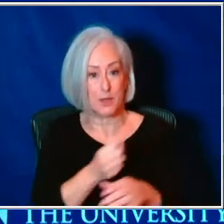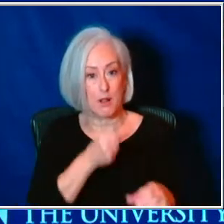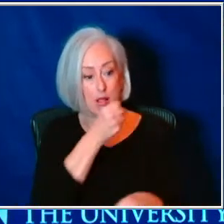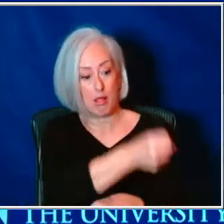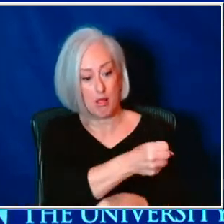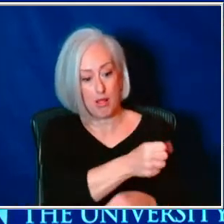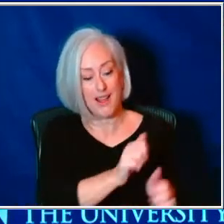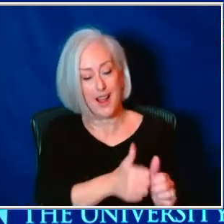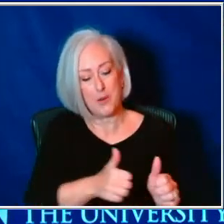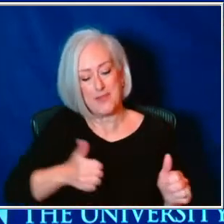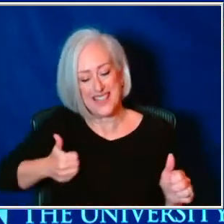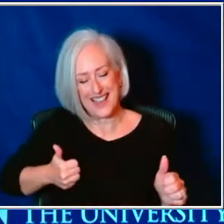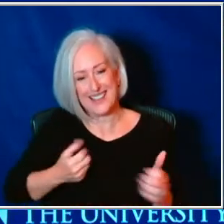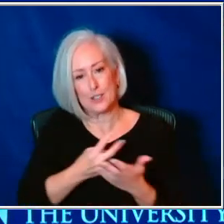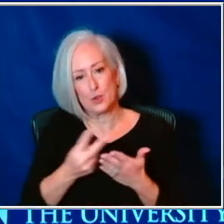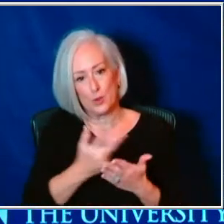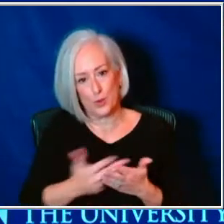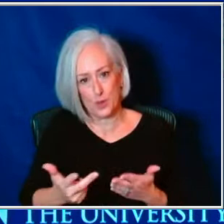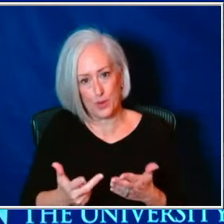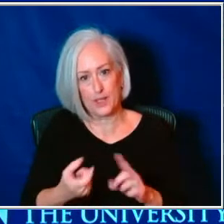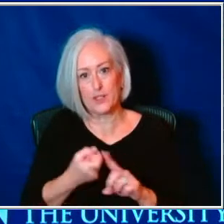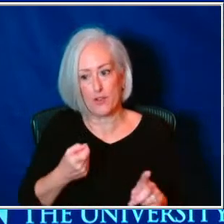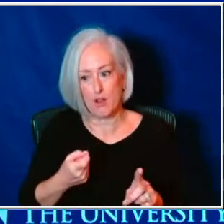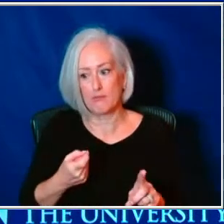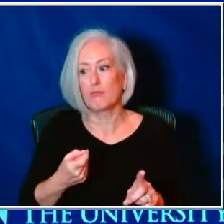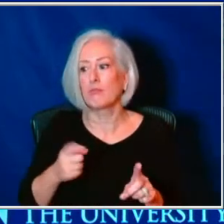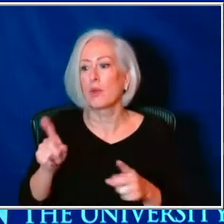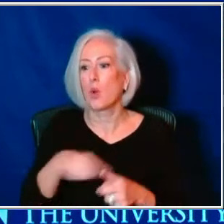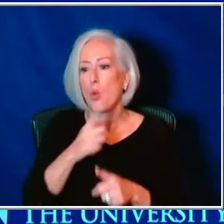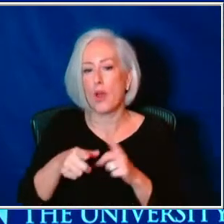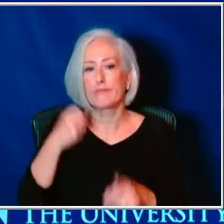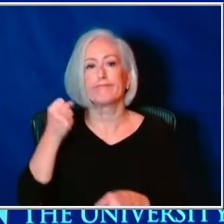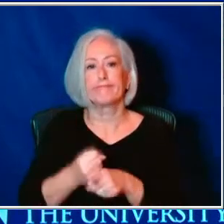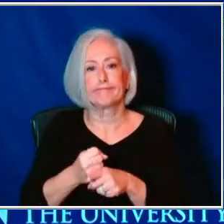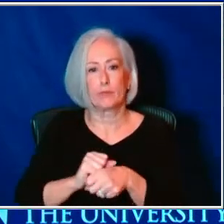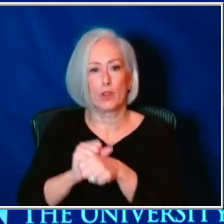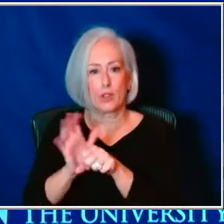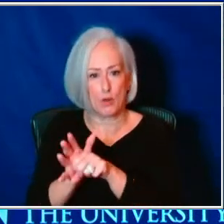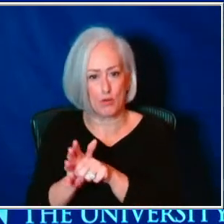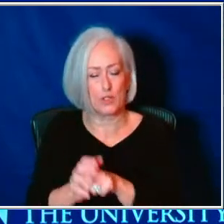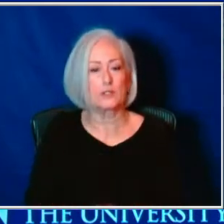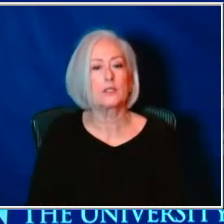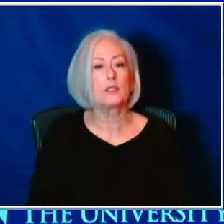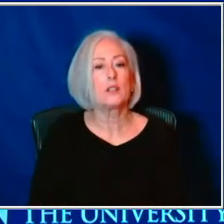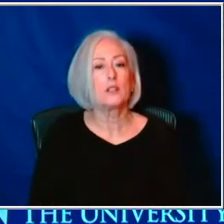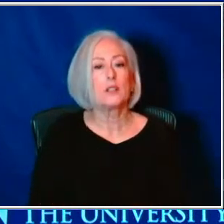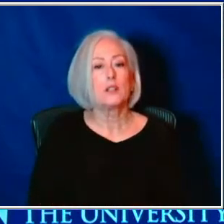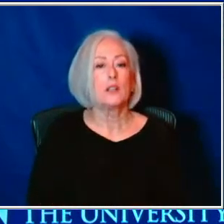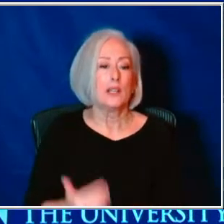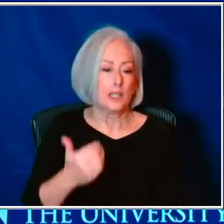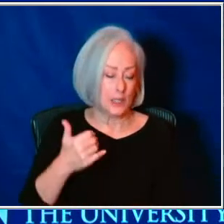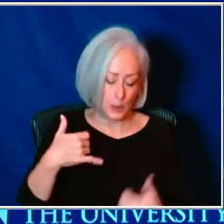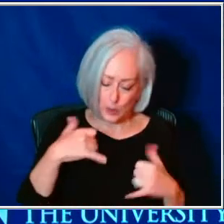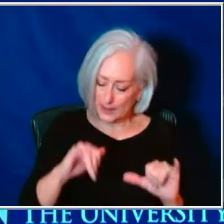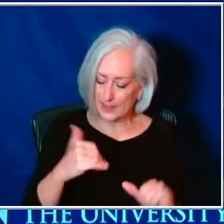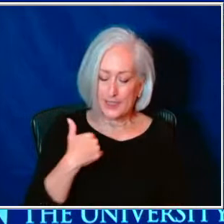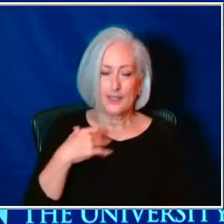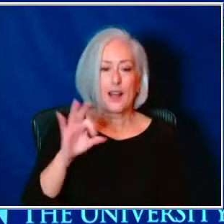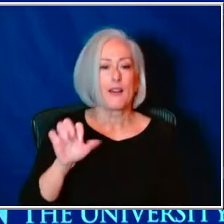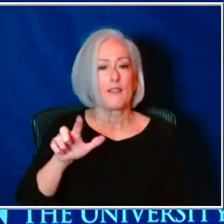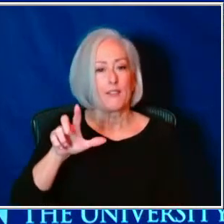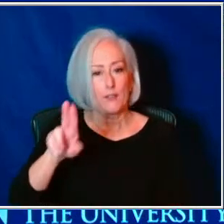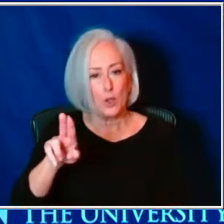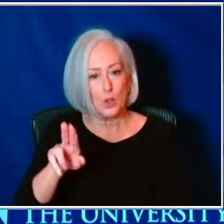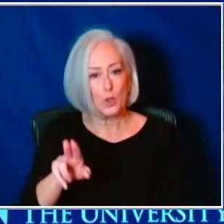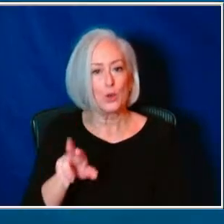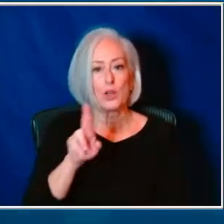couple weeks. I think we are seeing the brunt of that now. But in addition, we have influenza and RSV that we're tackling